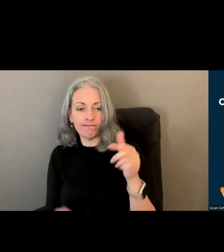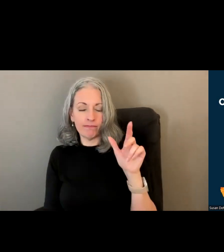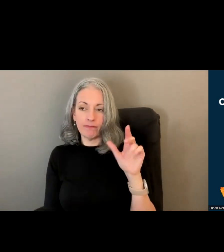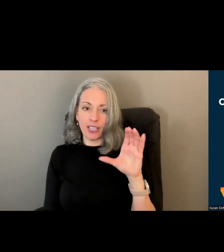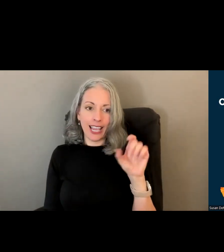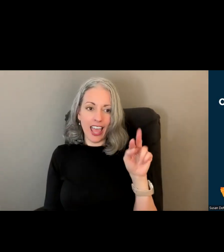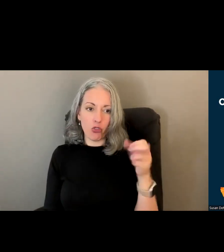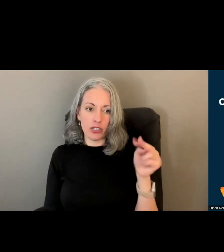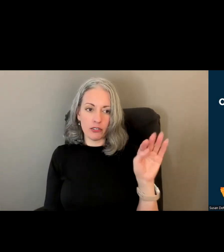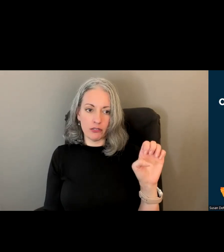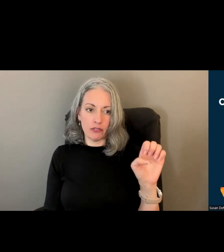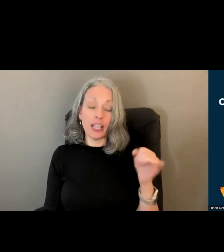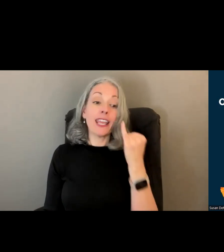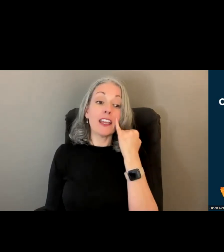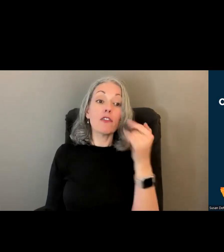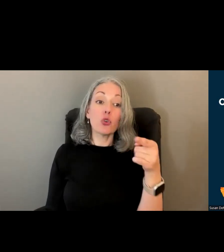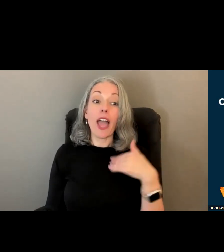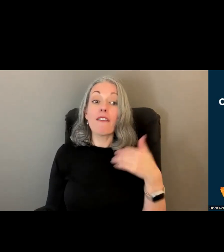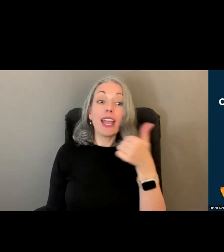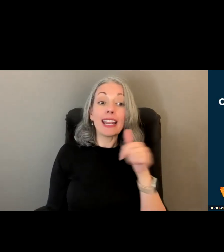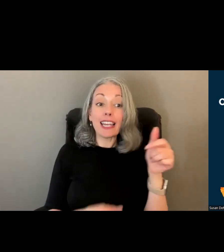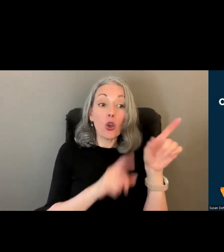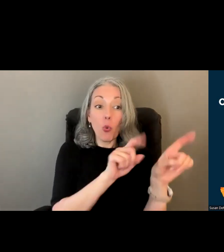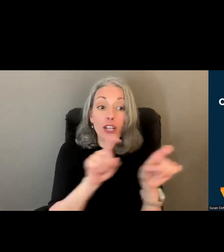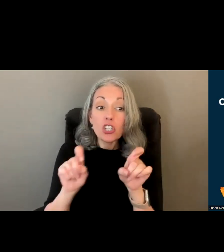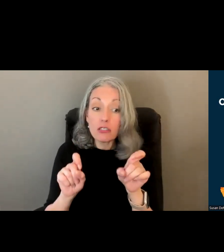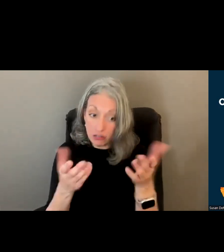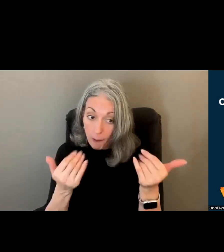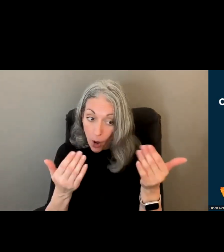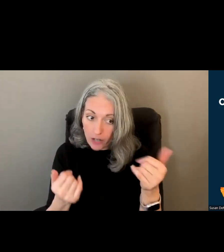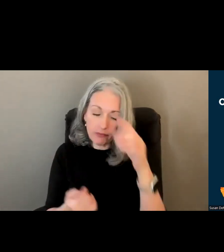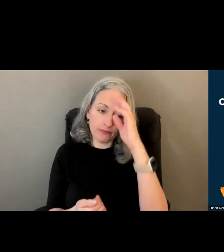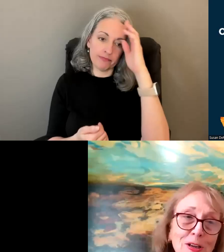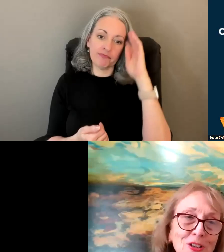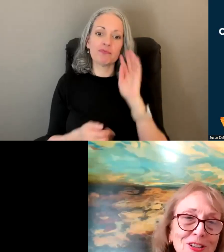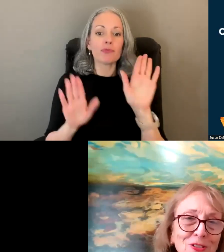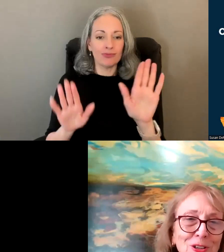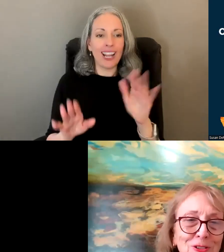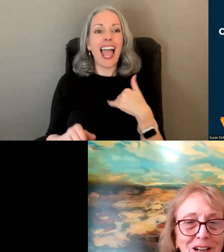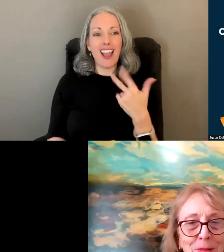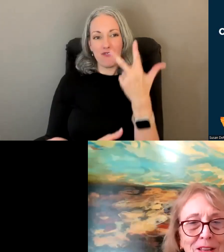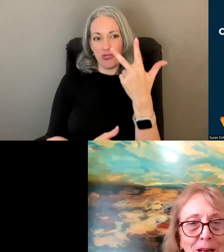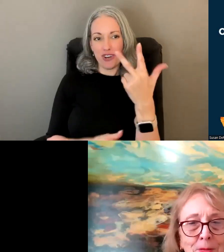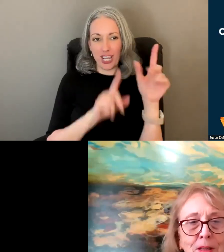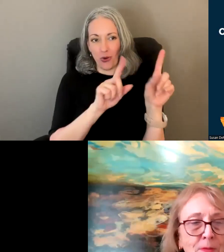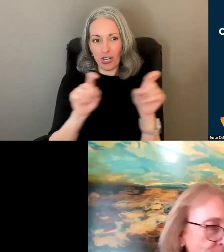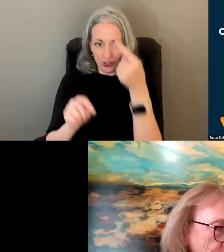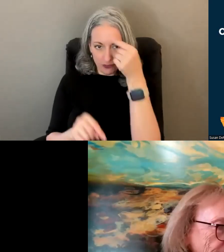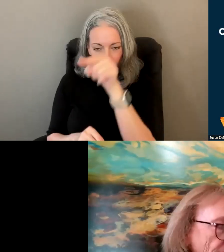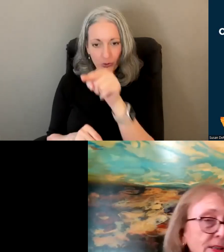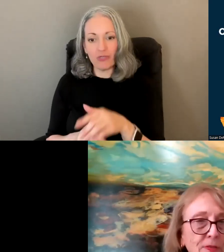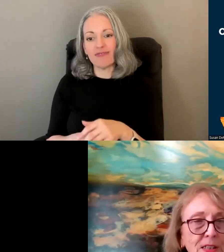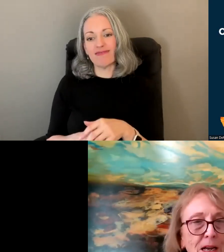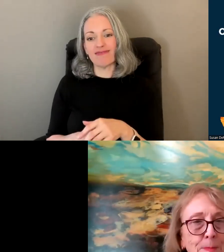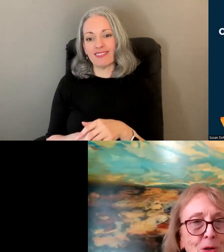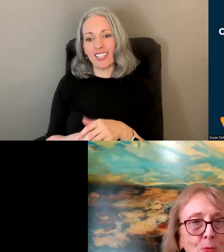also happy to take any questions if you've. So not surprisingly, I'm going to ask you, I have 3 questions for you. And then we